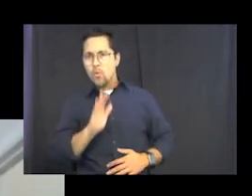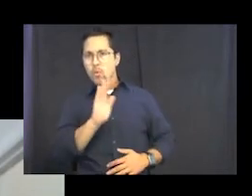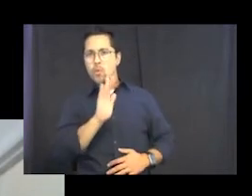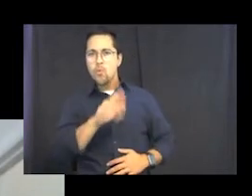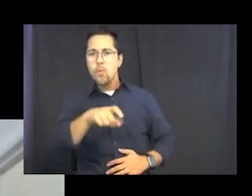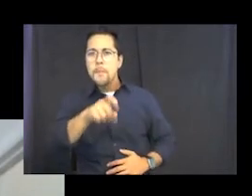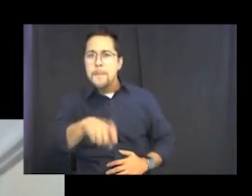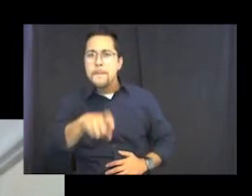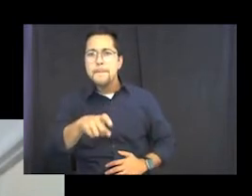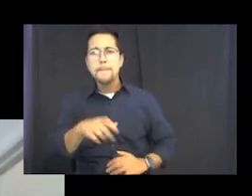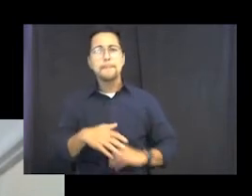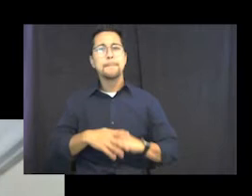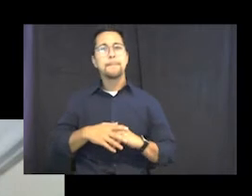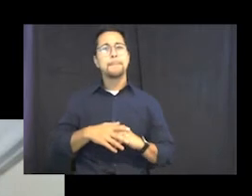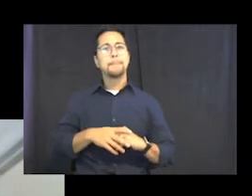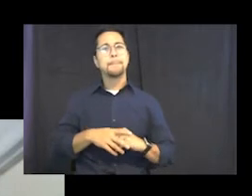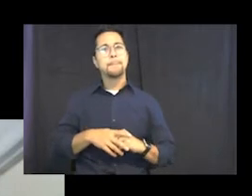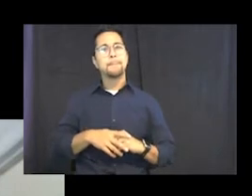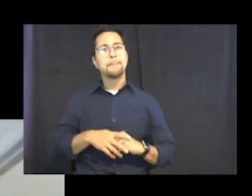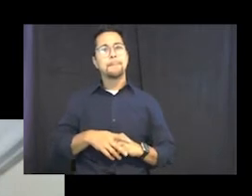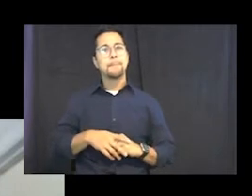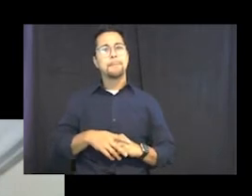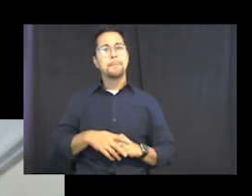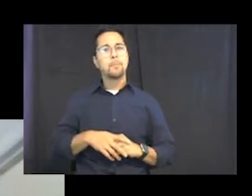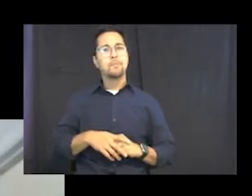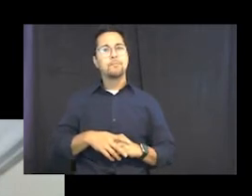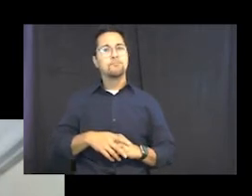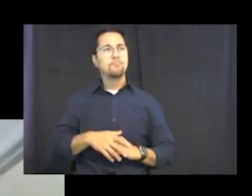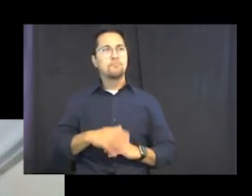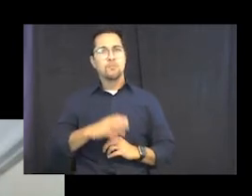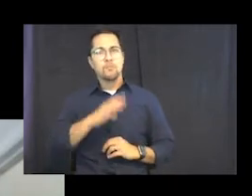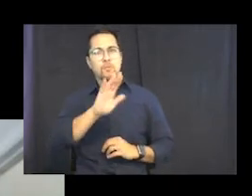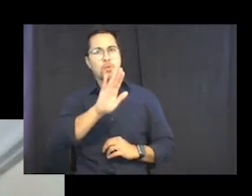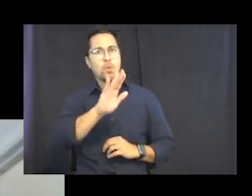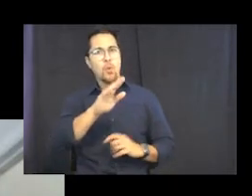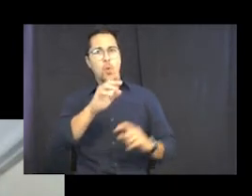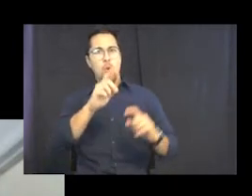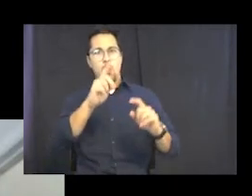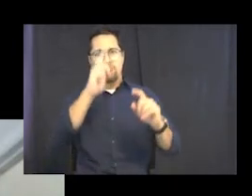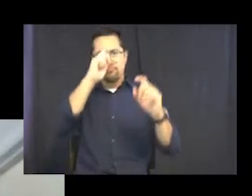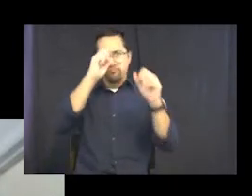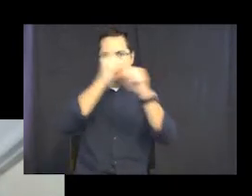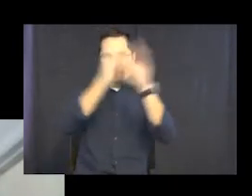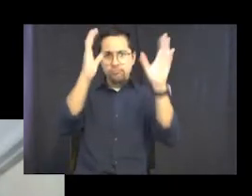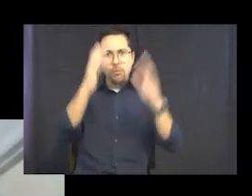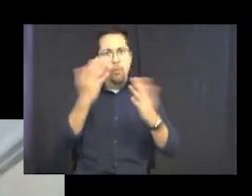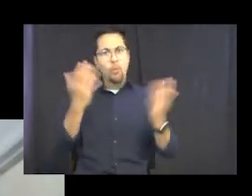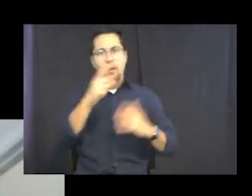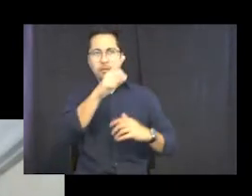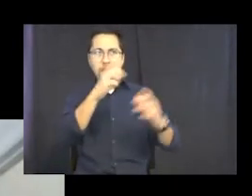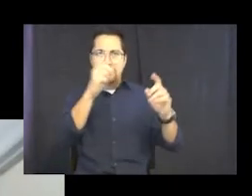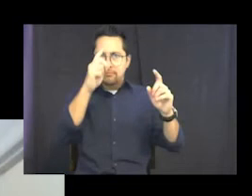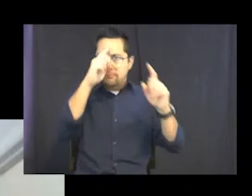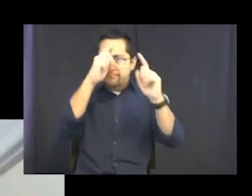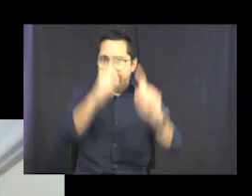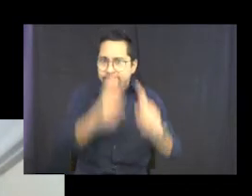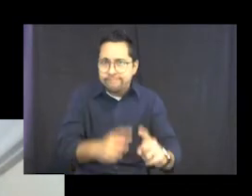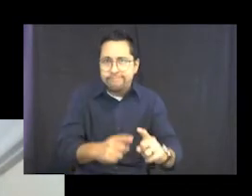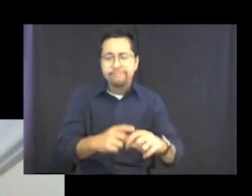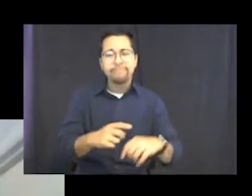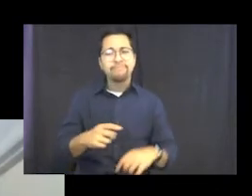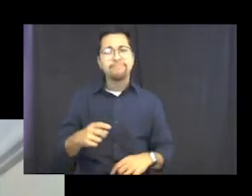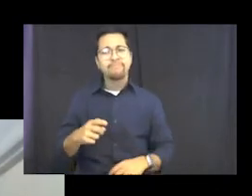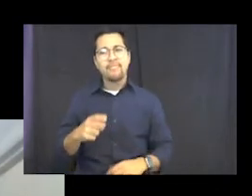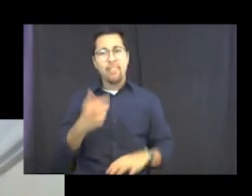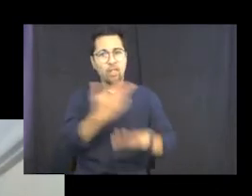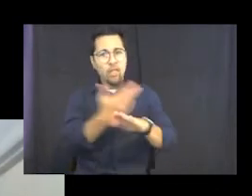and what you're planning for, and what the resources are that you need to help